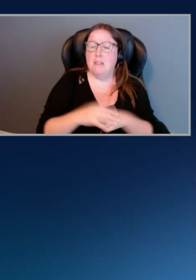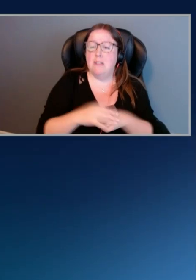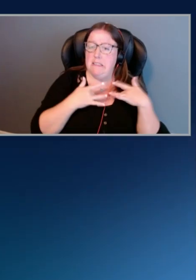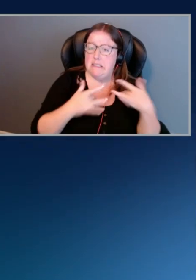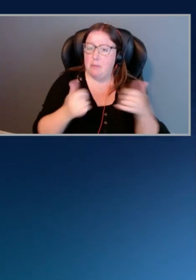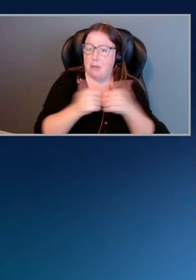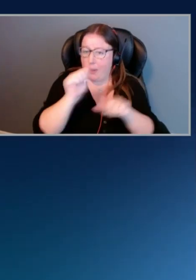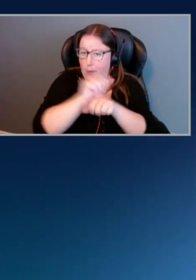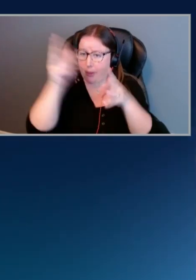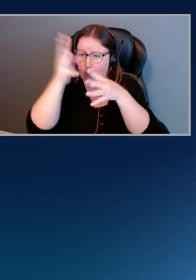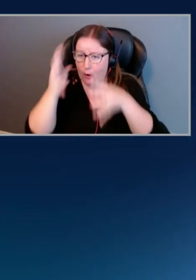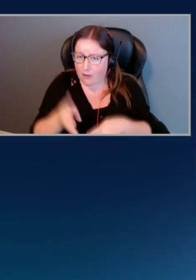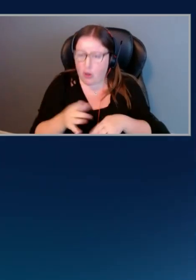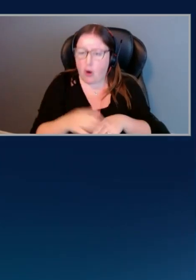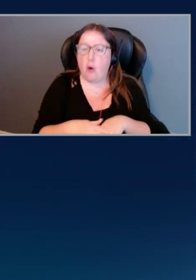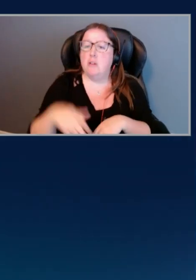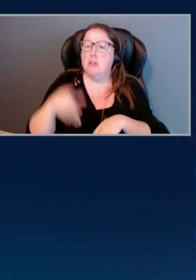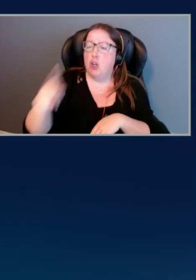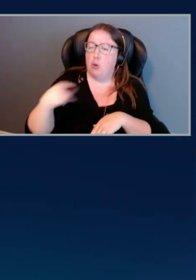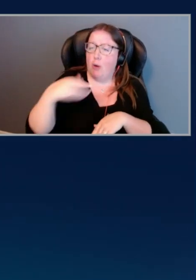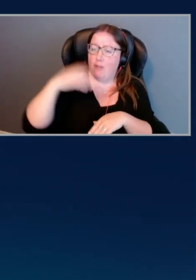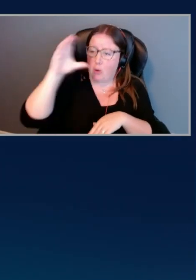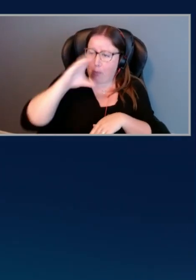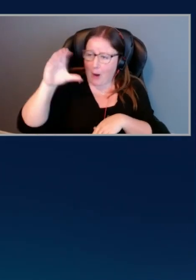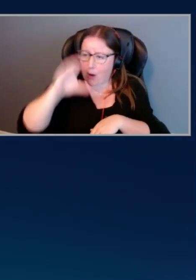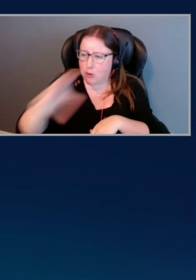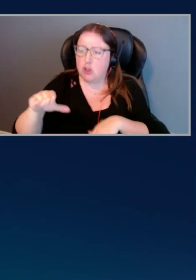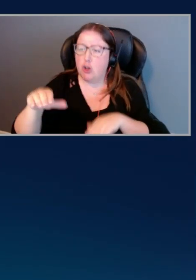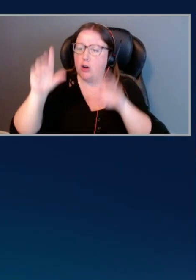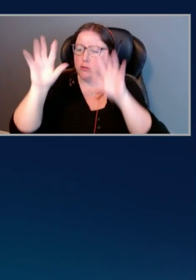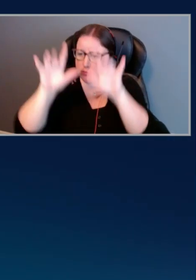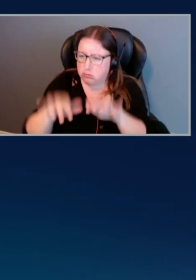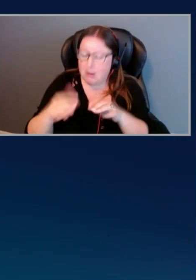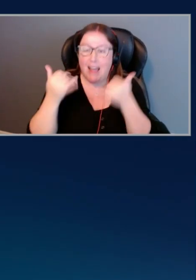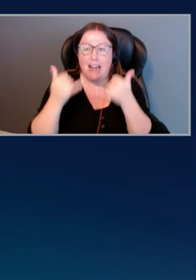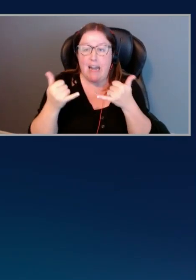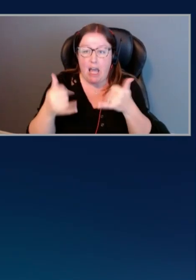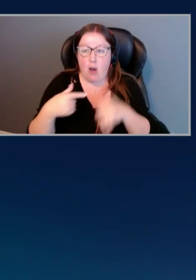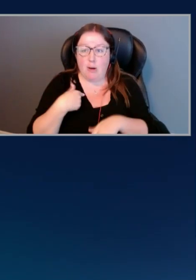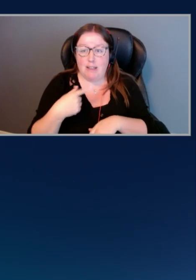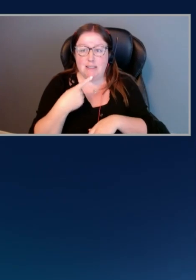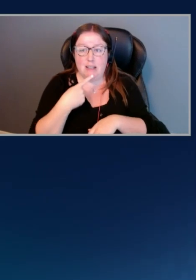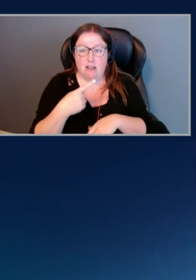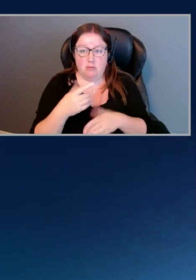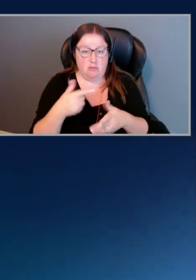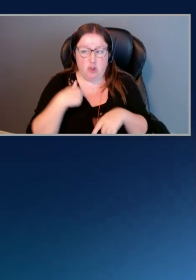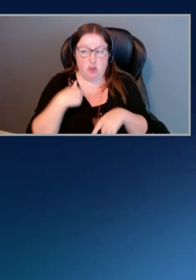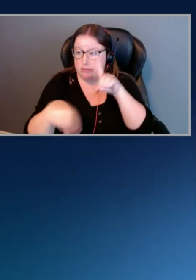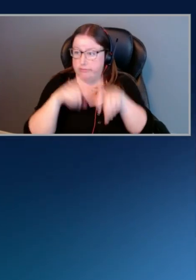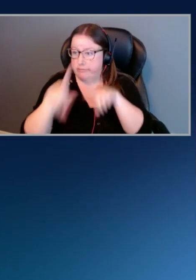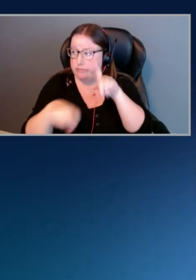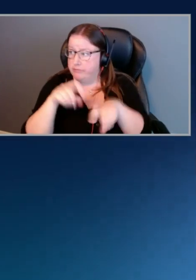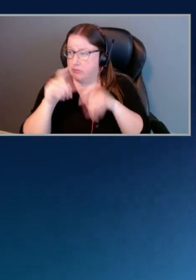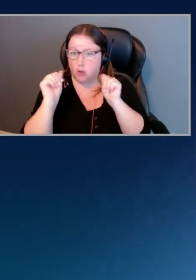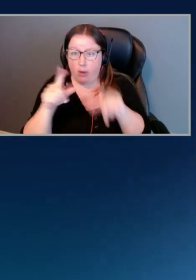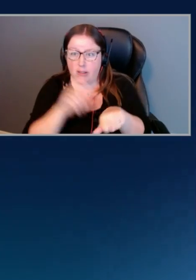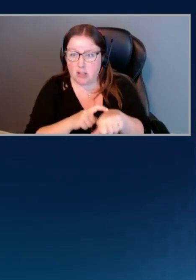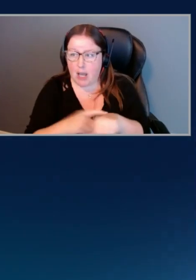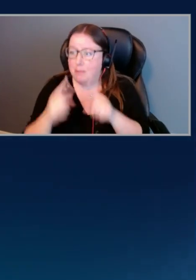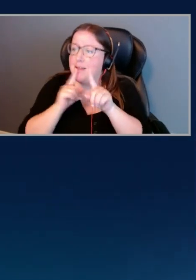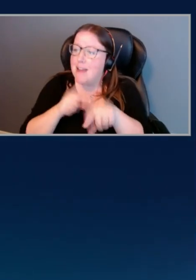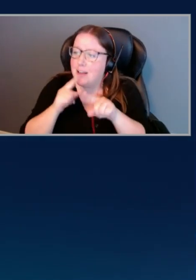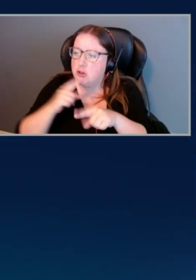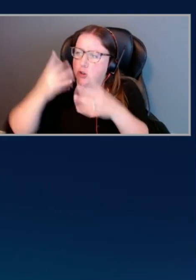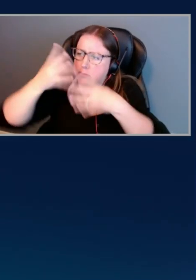workflows, you've got your IDE open and then you've got your browser and you hop between the two. Now where I'm basically just, I say my IDE, I just ask questions the whole time, get the answers, scroll back up,